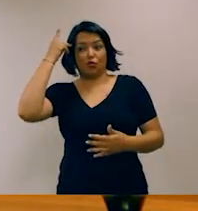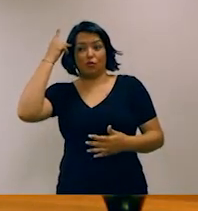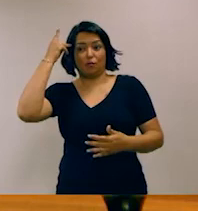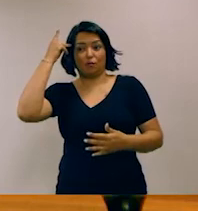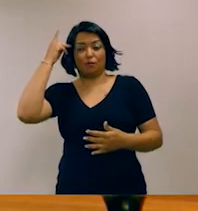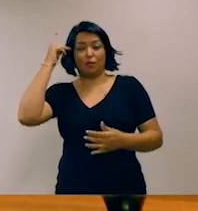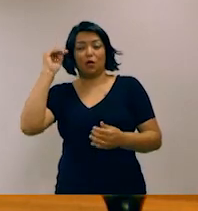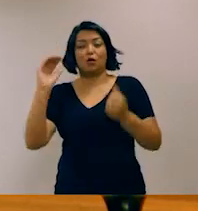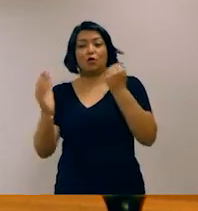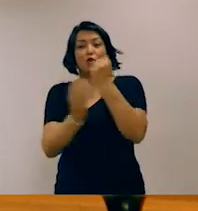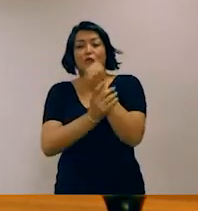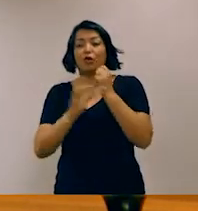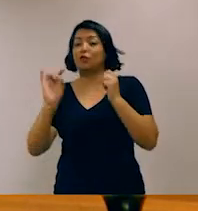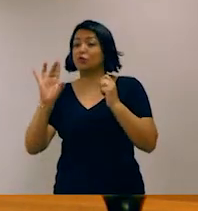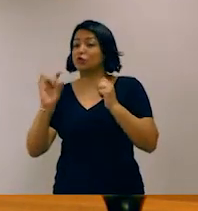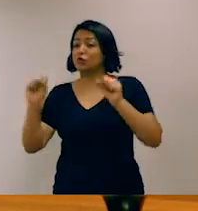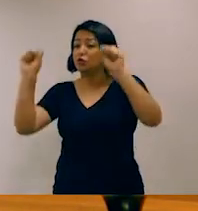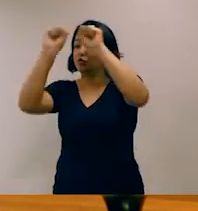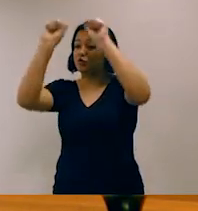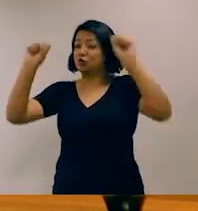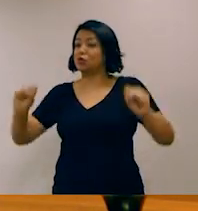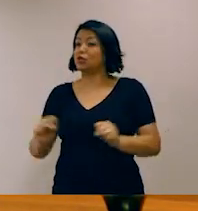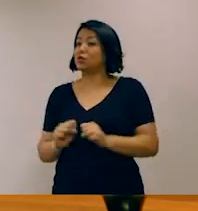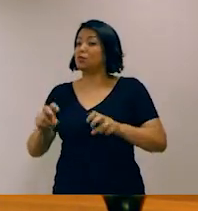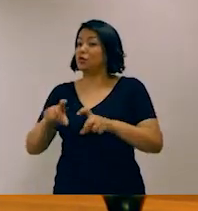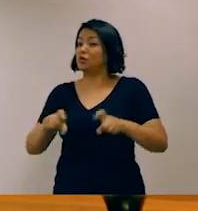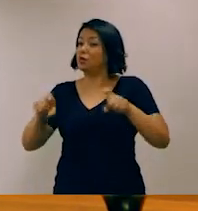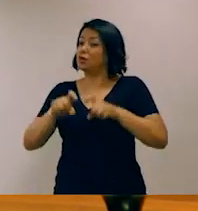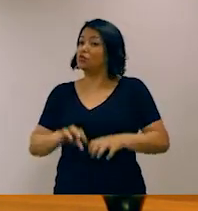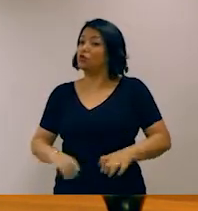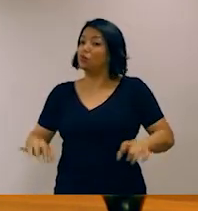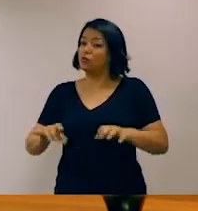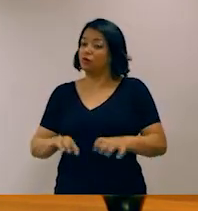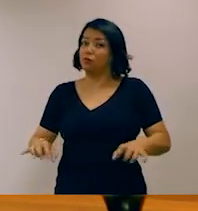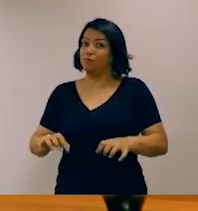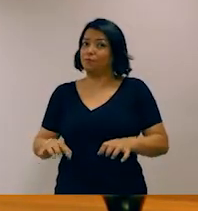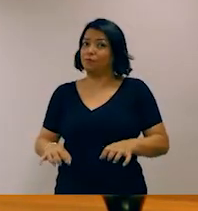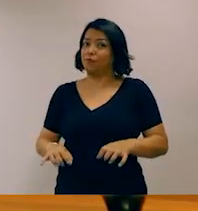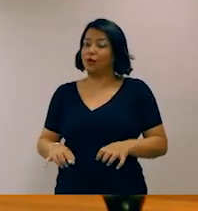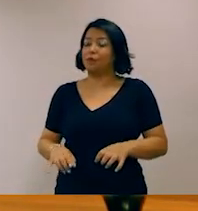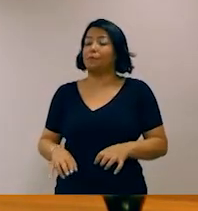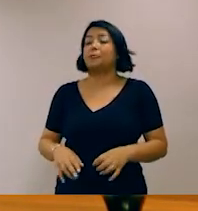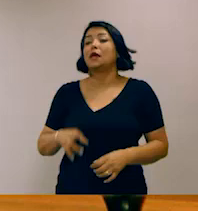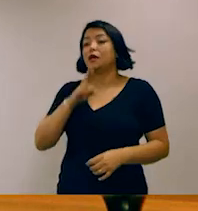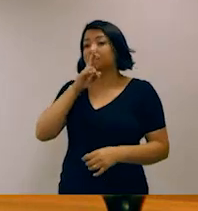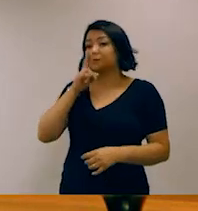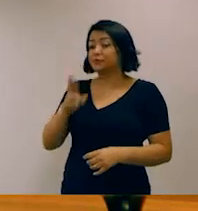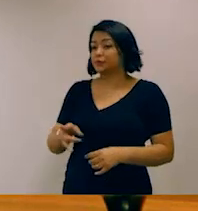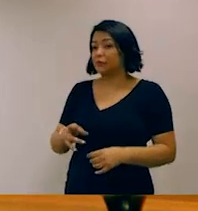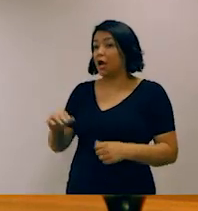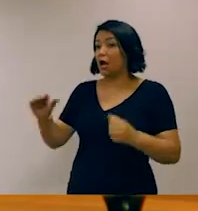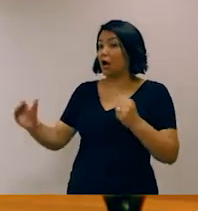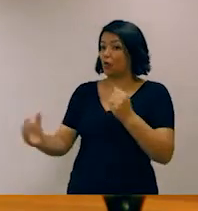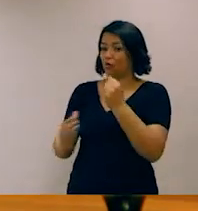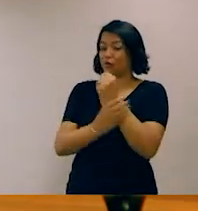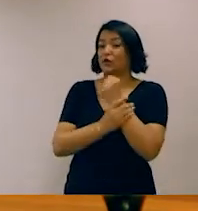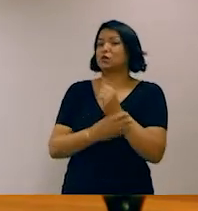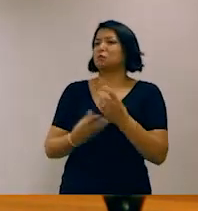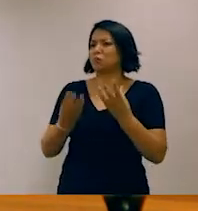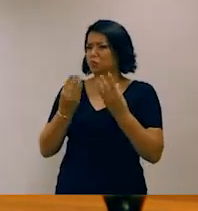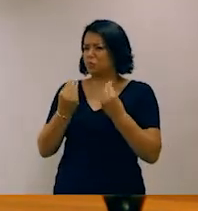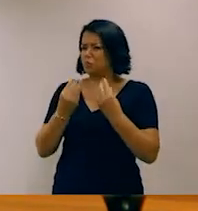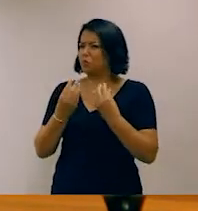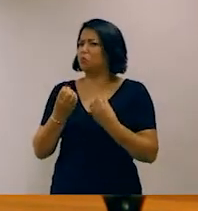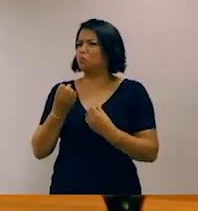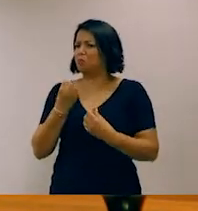exact number is a hypothesis that is good to validate, but we know that the confidence is very